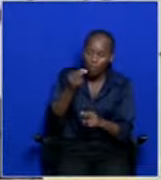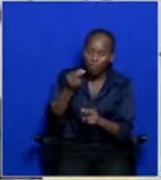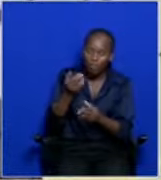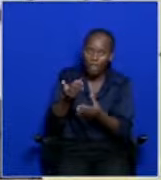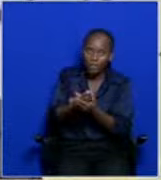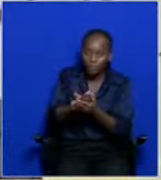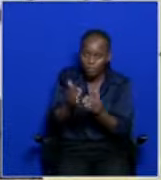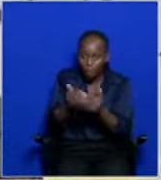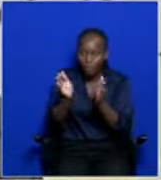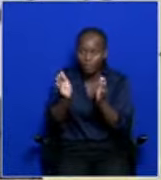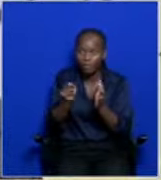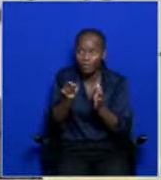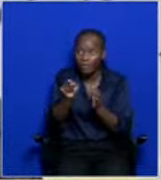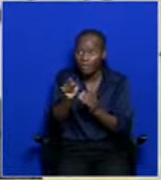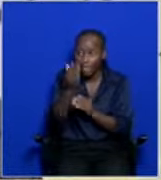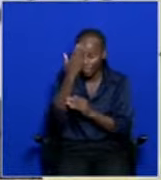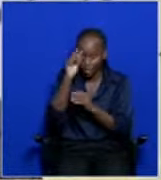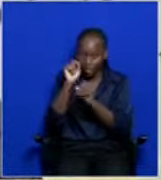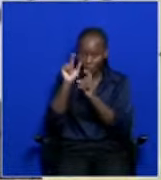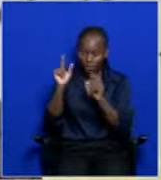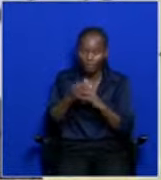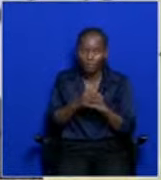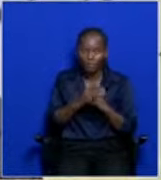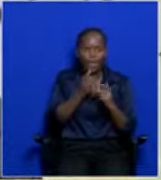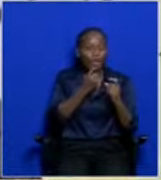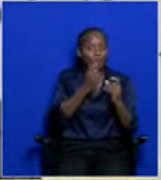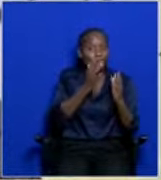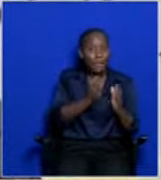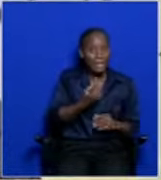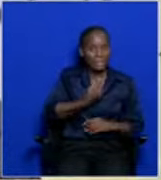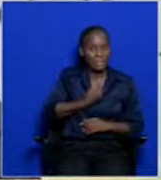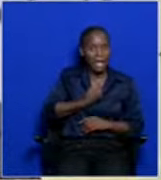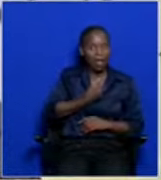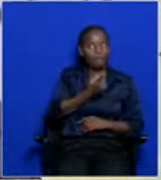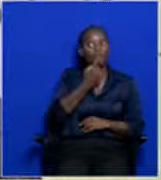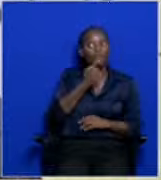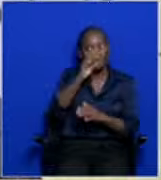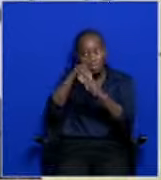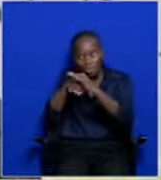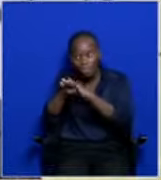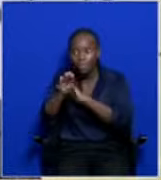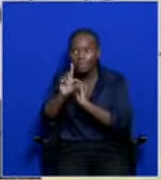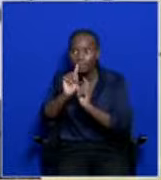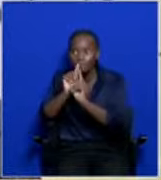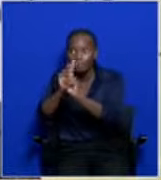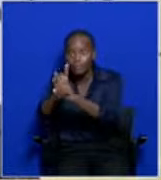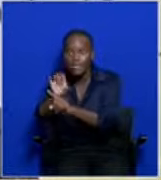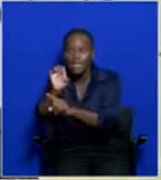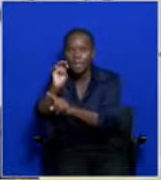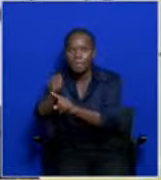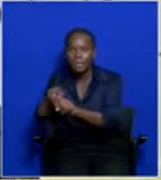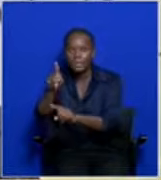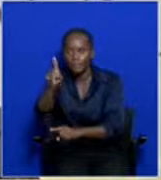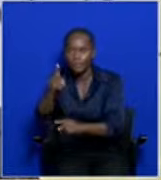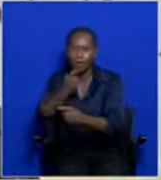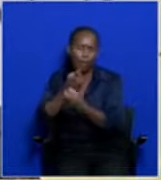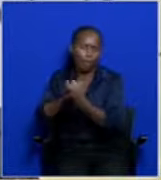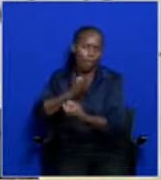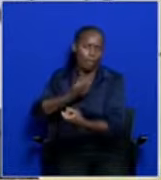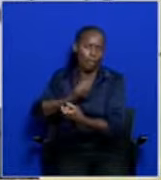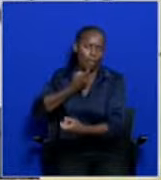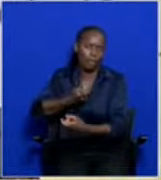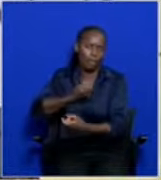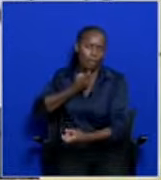complainant himself went to complain to EMPD. EMPD, through